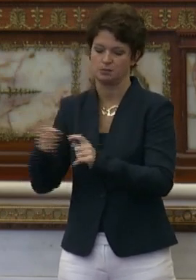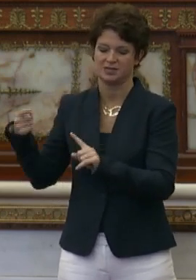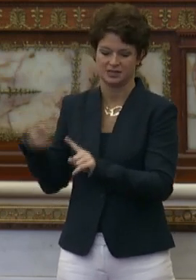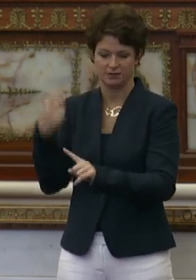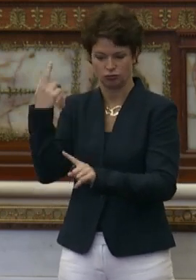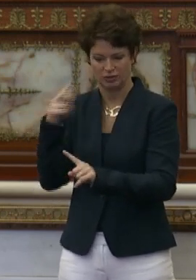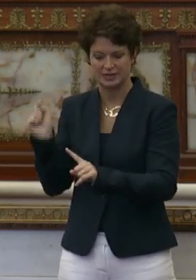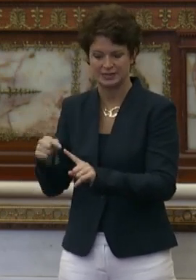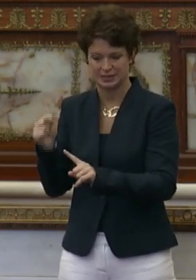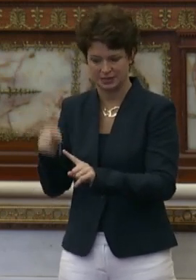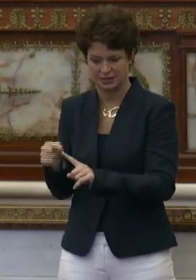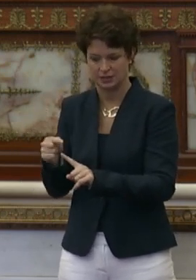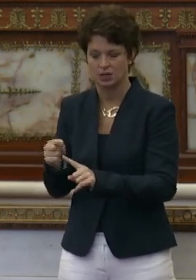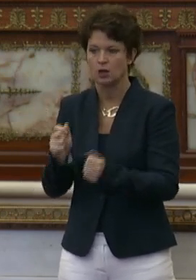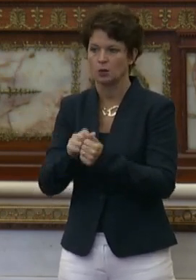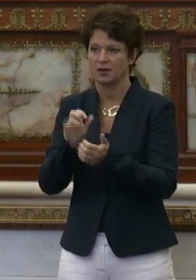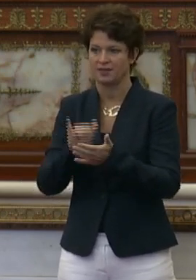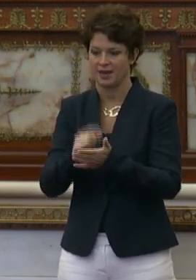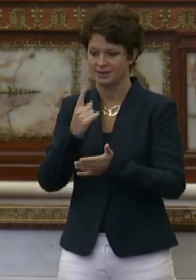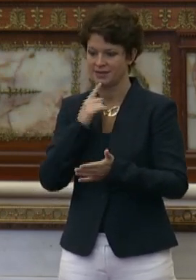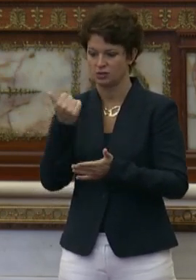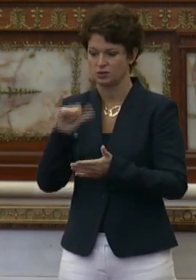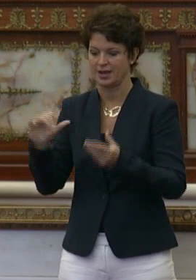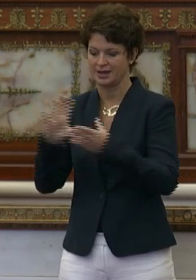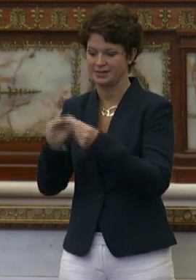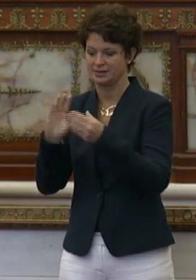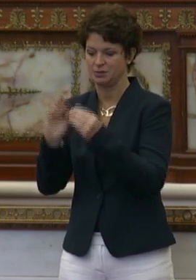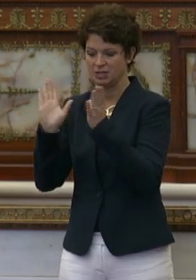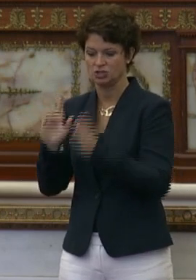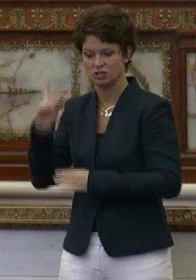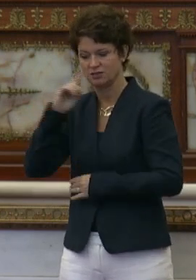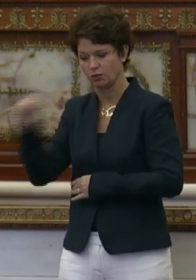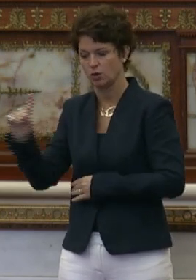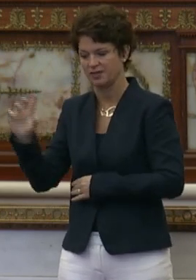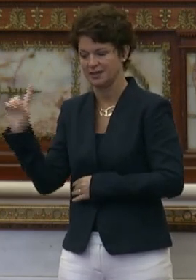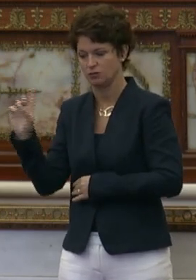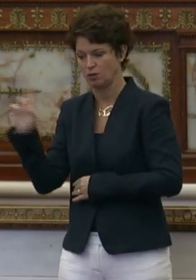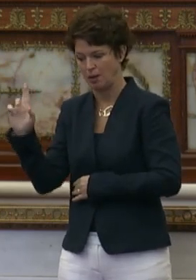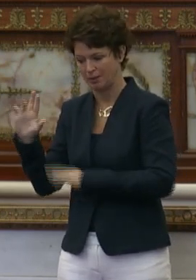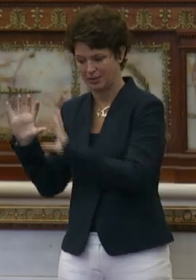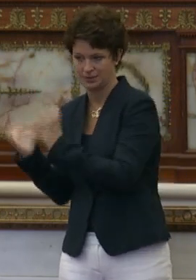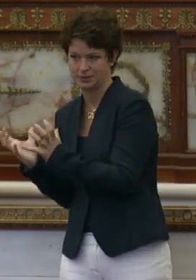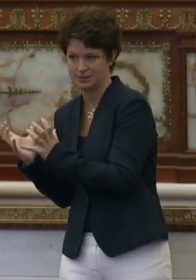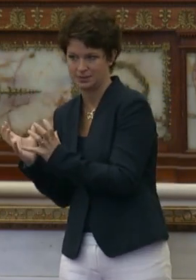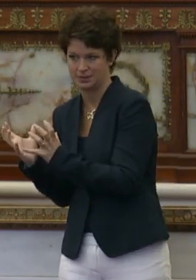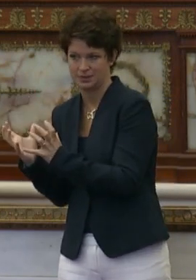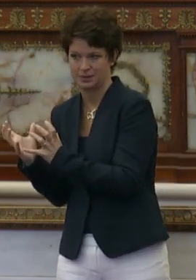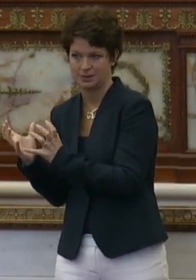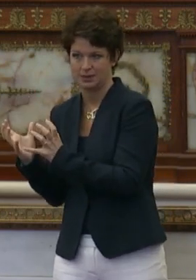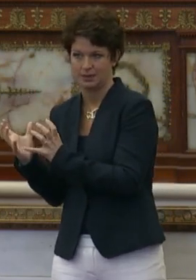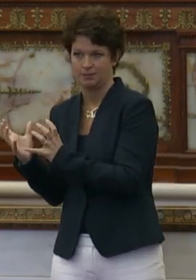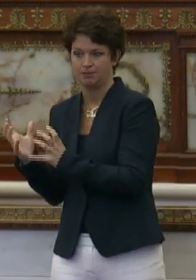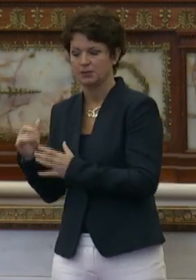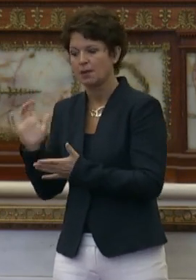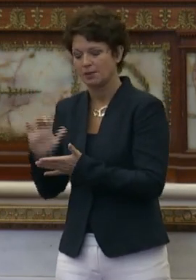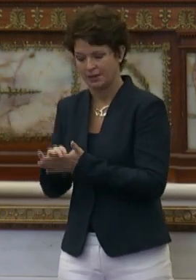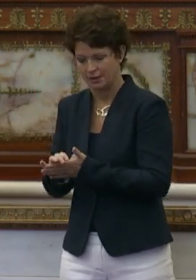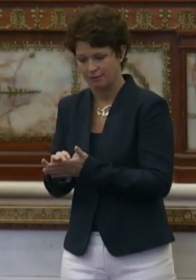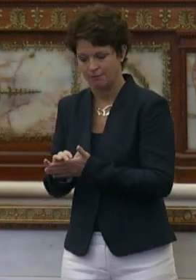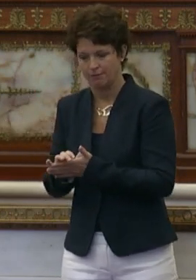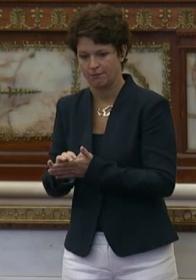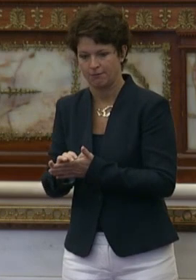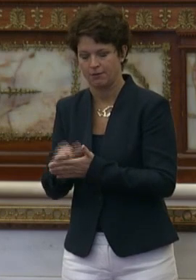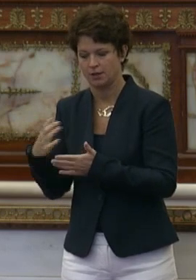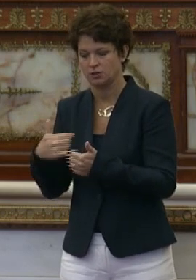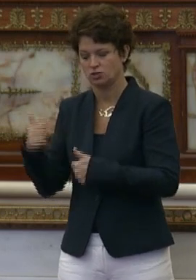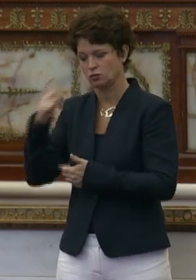feature. With that said, are there any speeches on behalf of the minority? And I believe